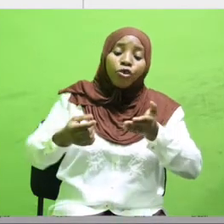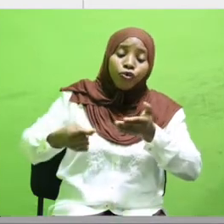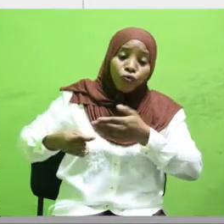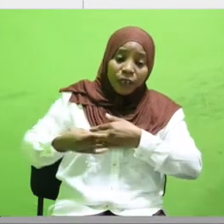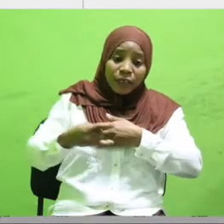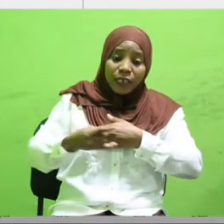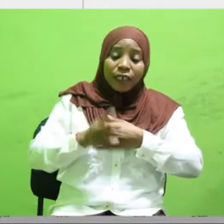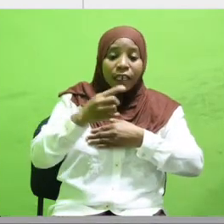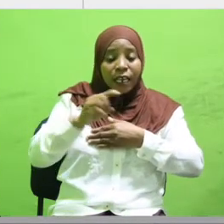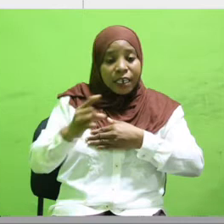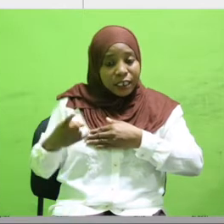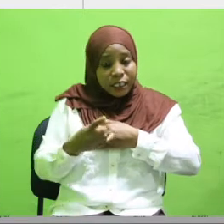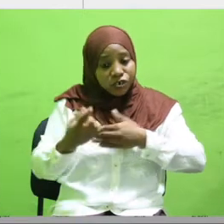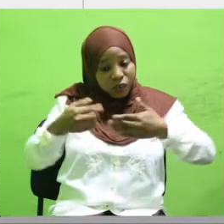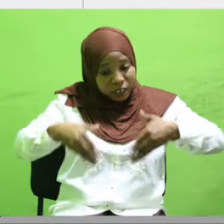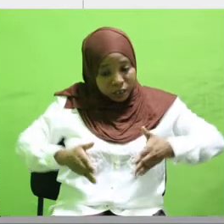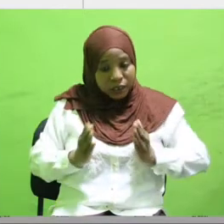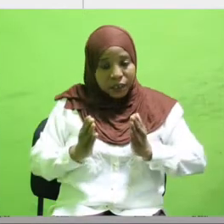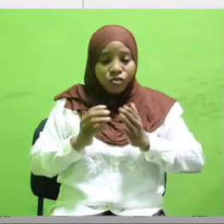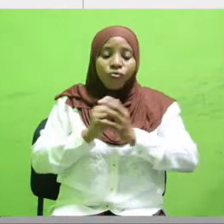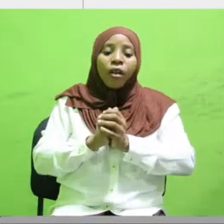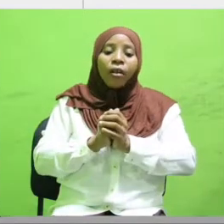is another common characteristic